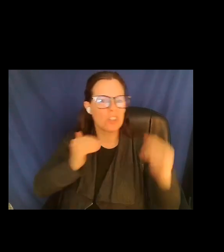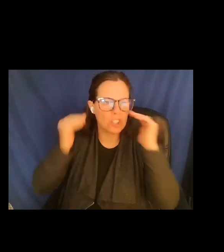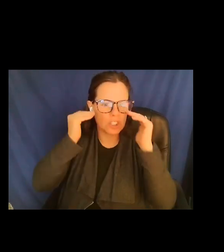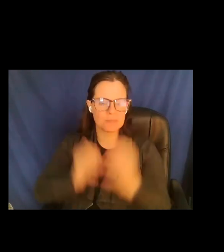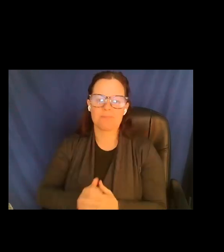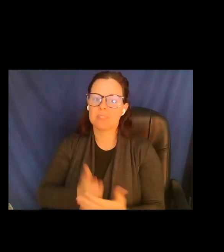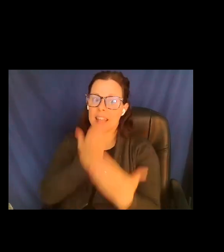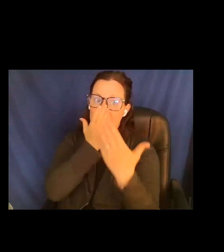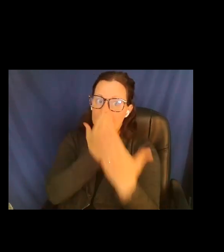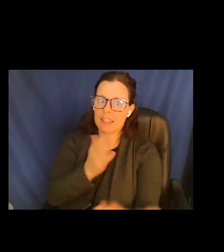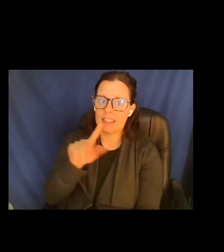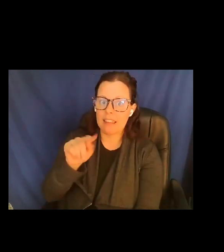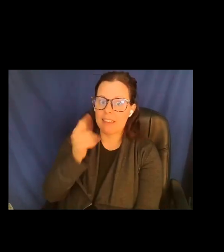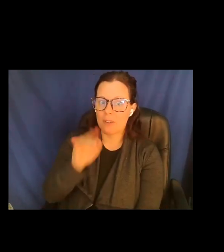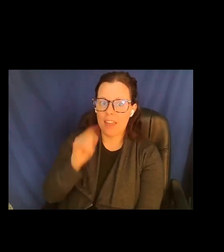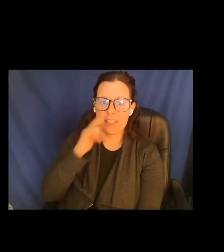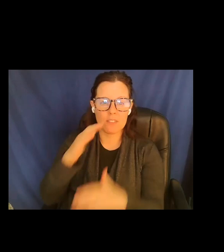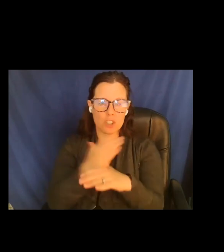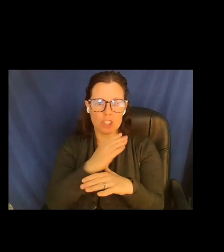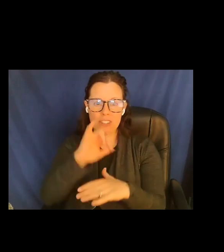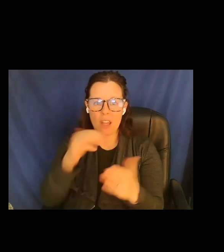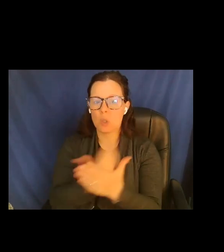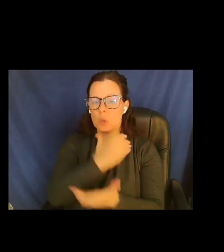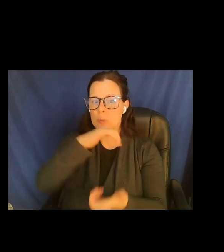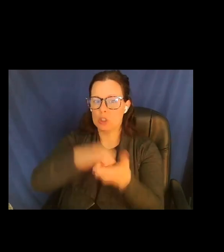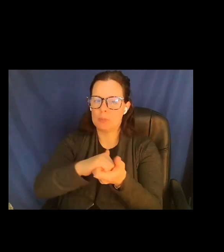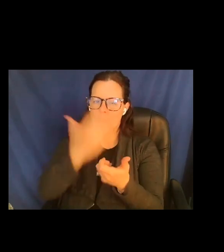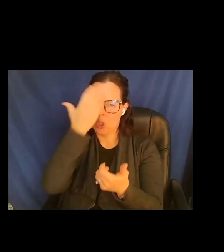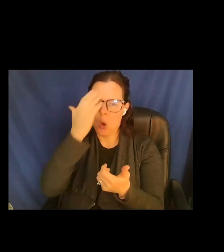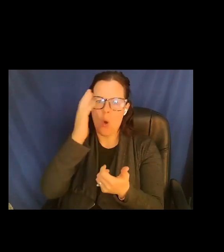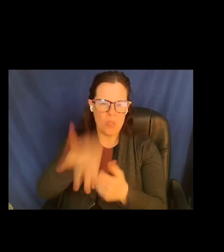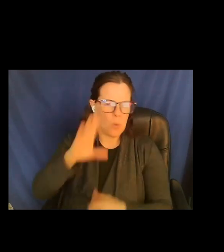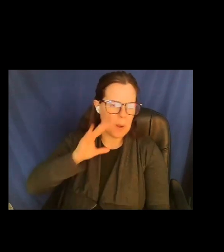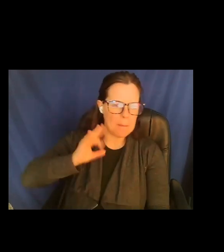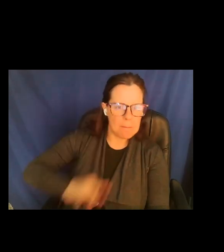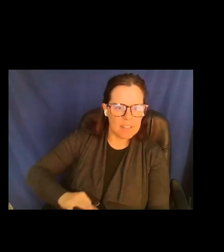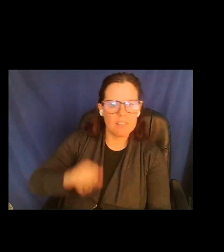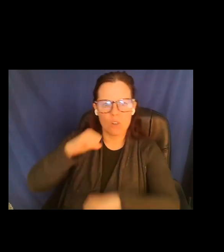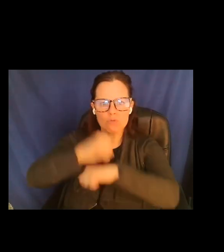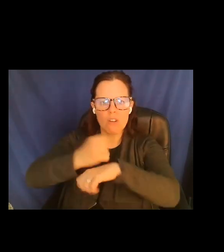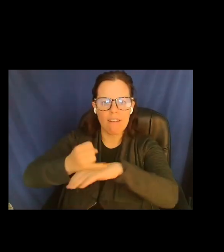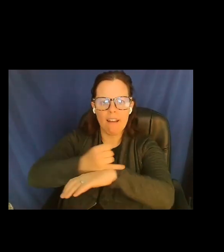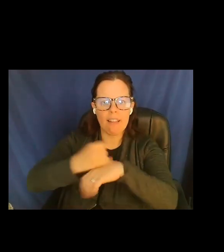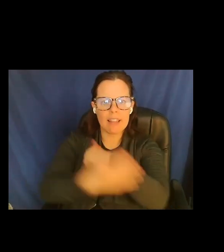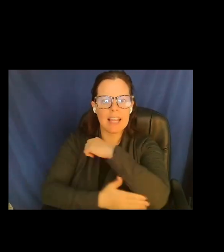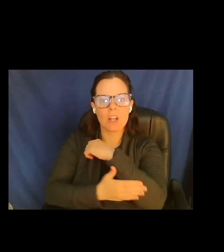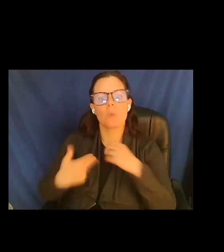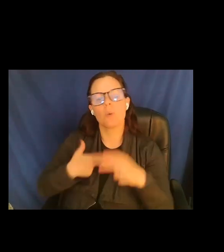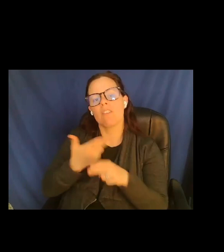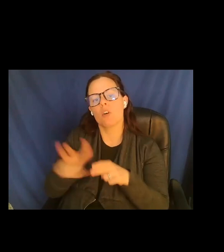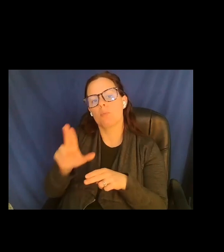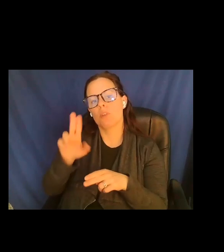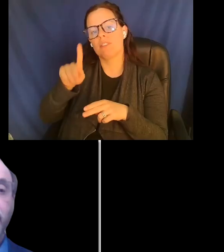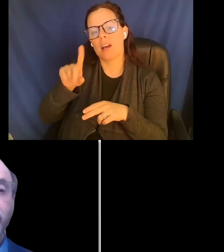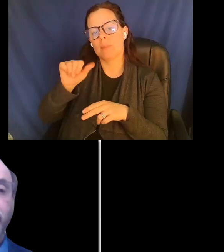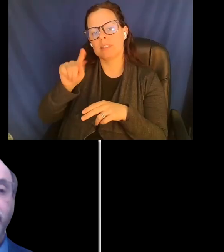Thank you so much, Kathy, for sharing that new partnership. I know that'll be very beneficial for Rock Island County. We do have just a brief update from Ed with Scott County